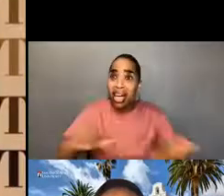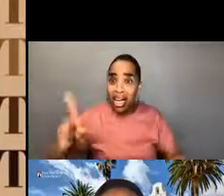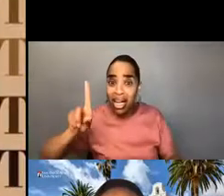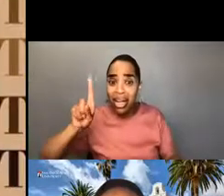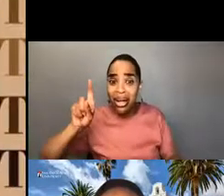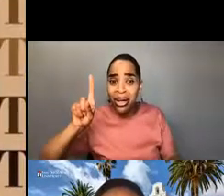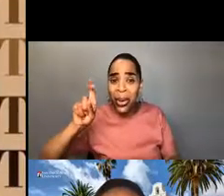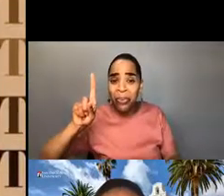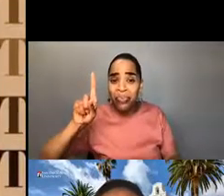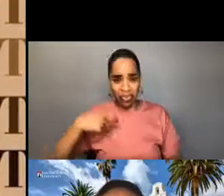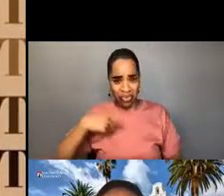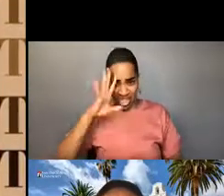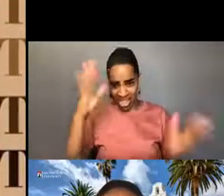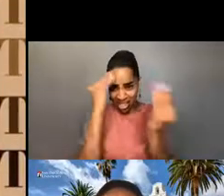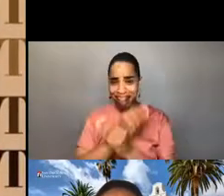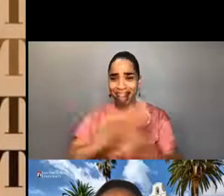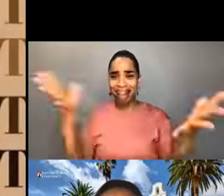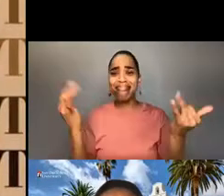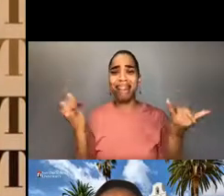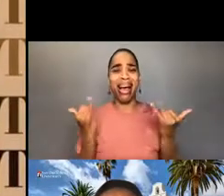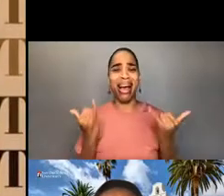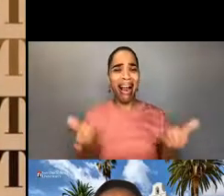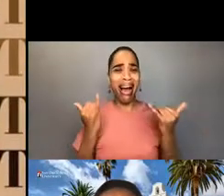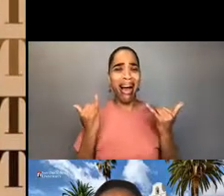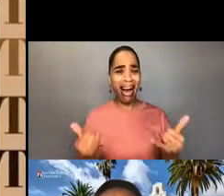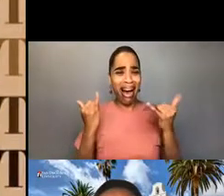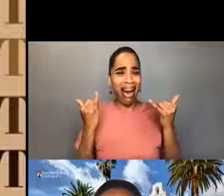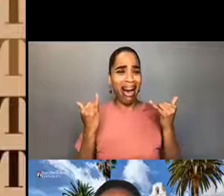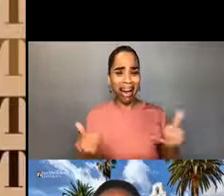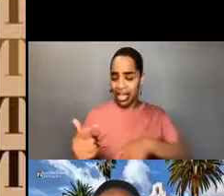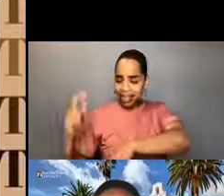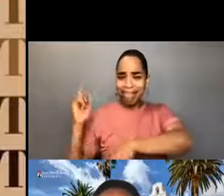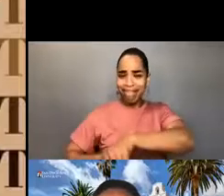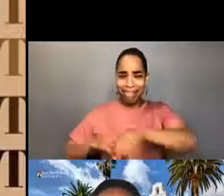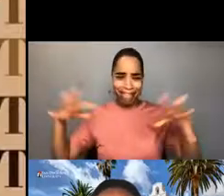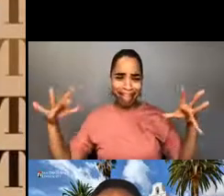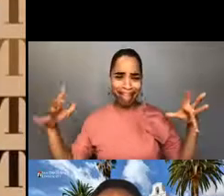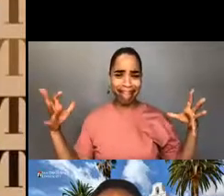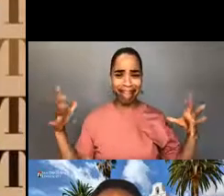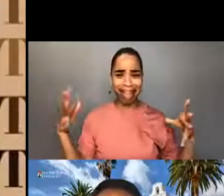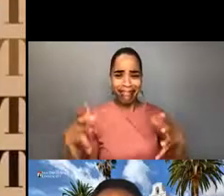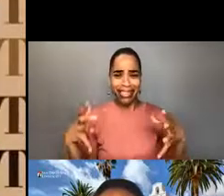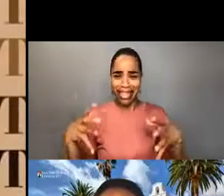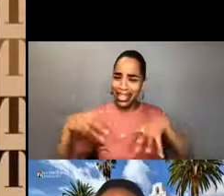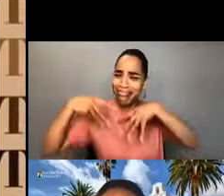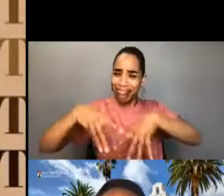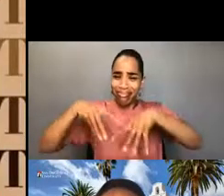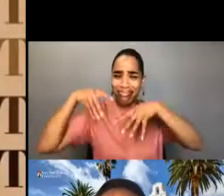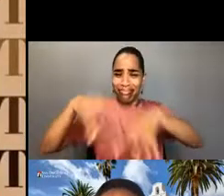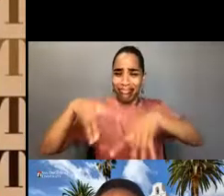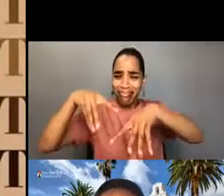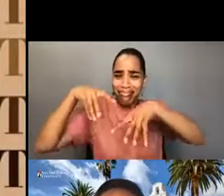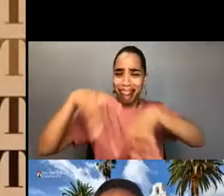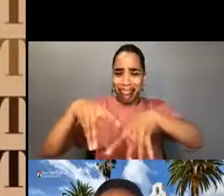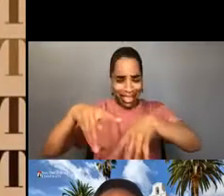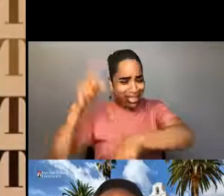'Cause I'm gonna tell you this time around. Yes, this time. What goes around surely comes